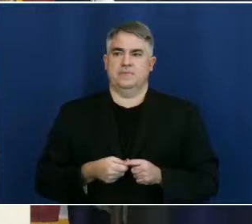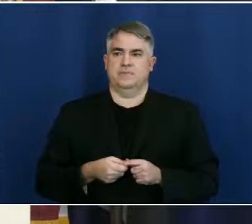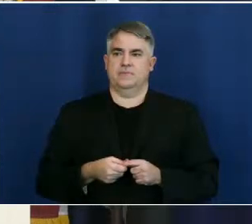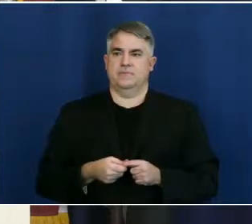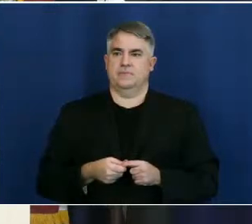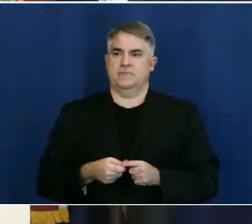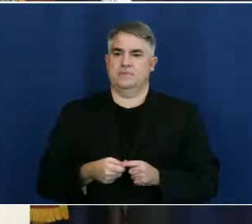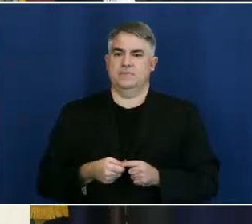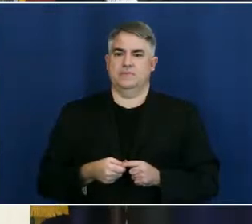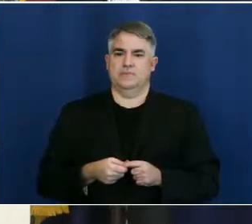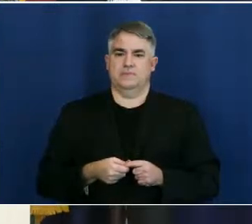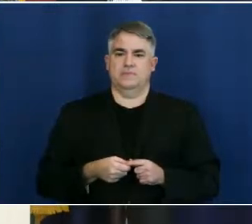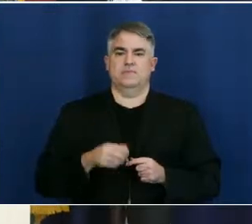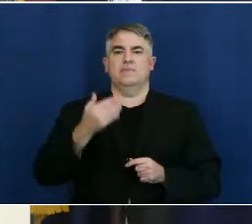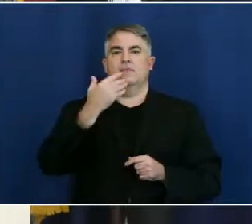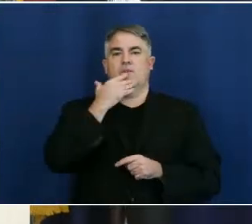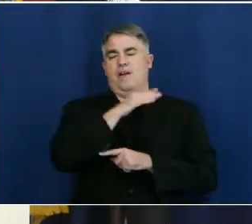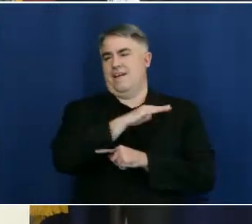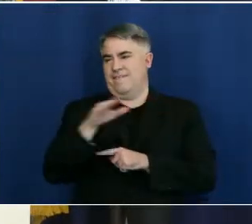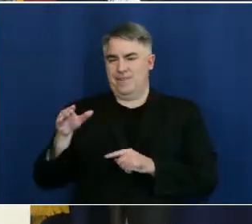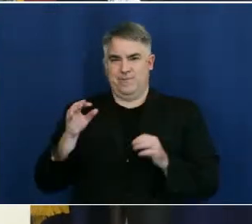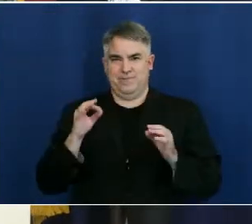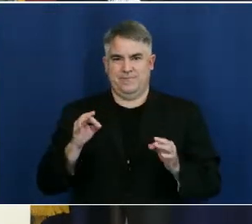Good afternoon. Thank you, Chair Fletcher.